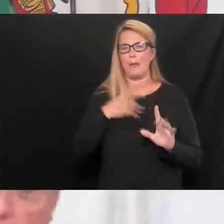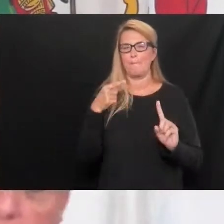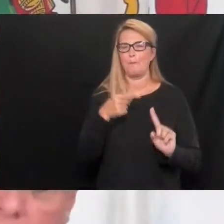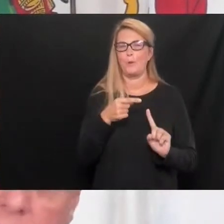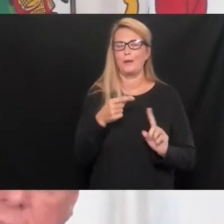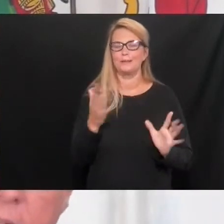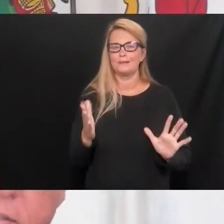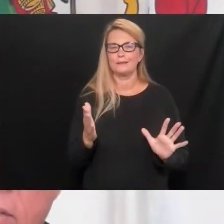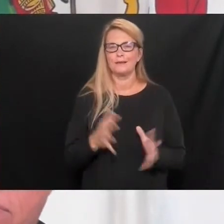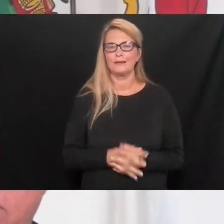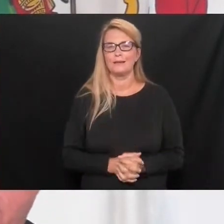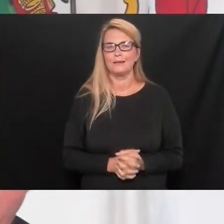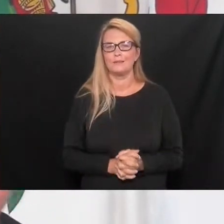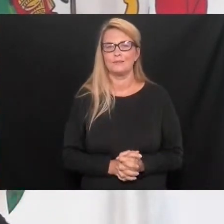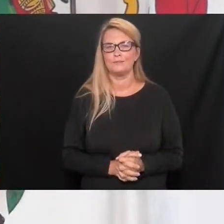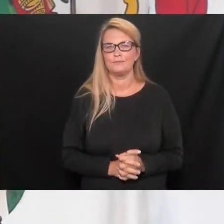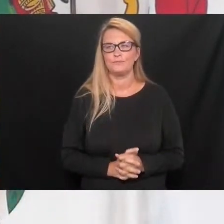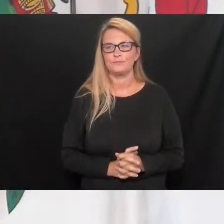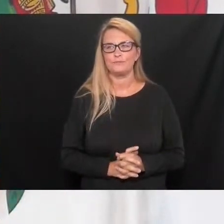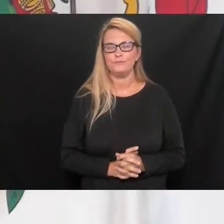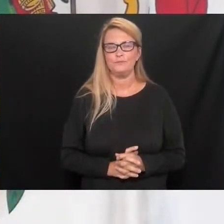that is,